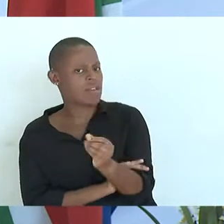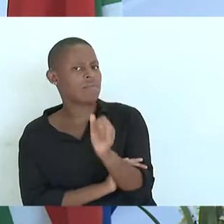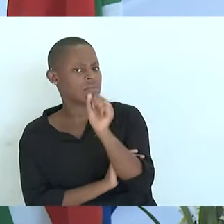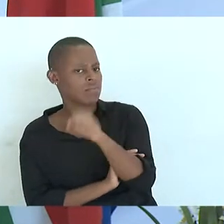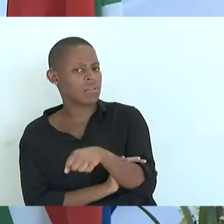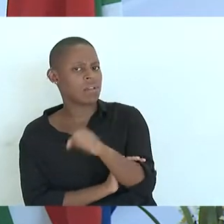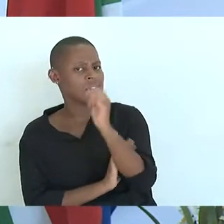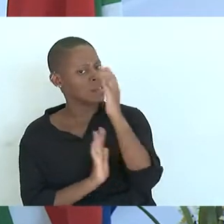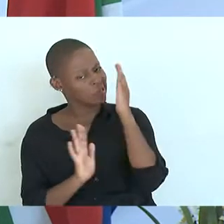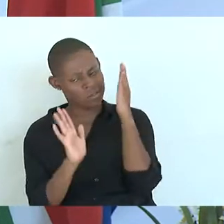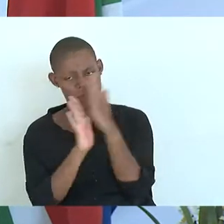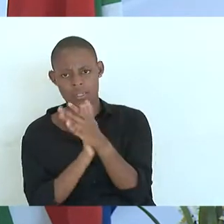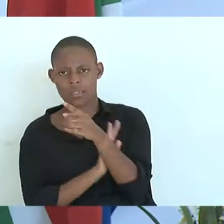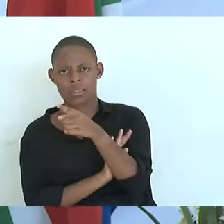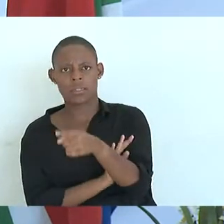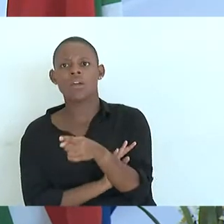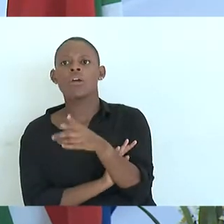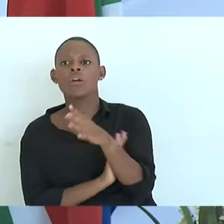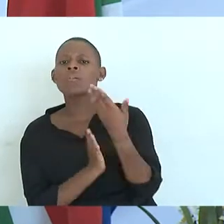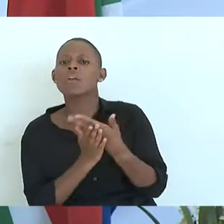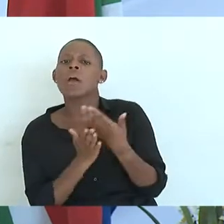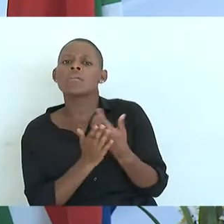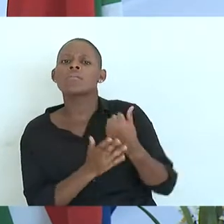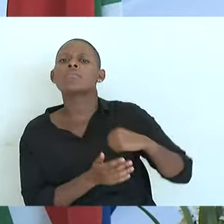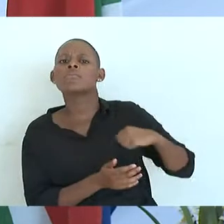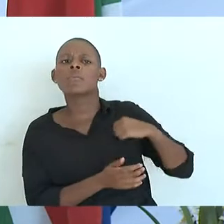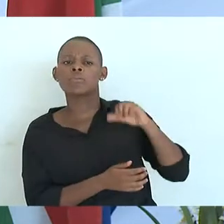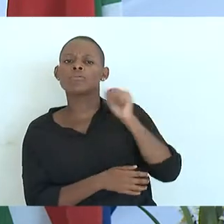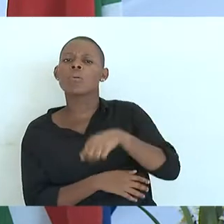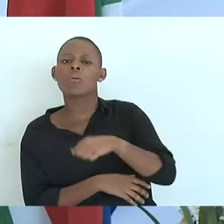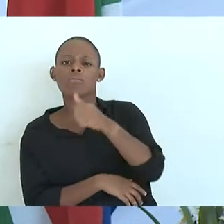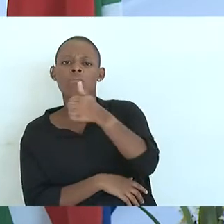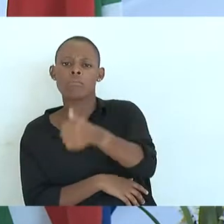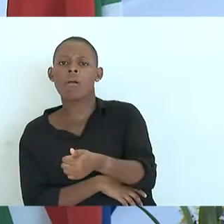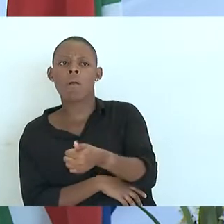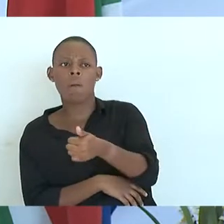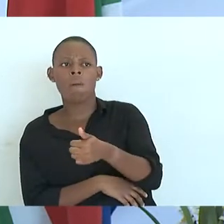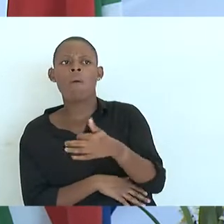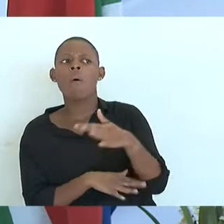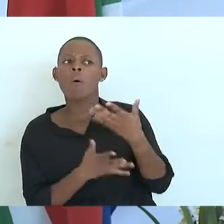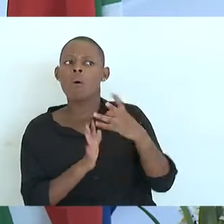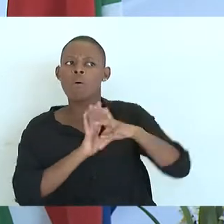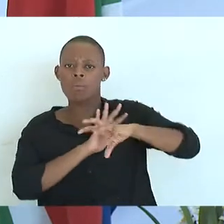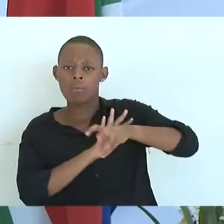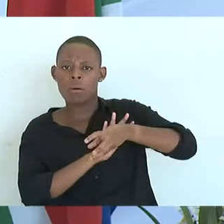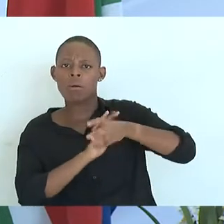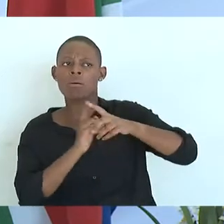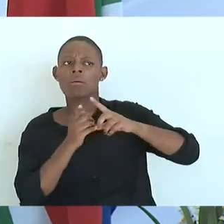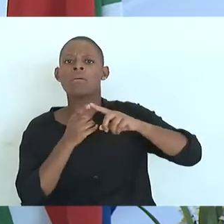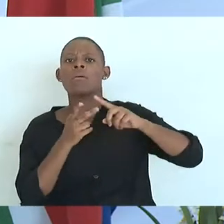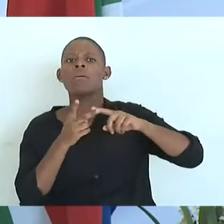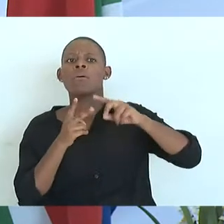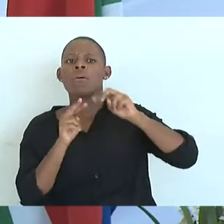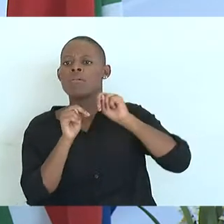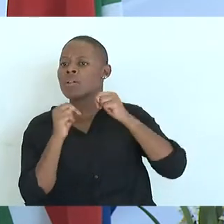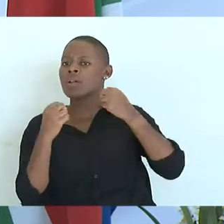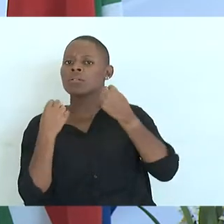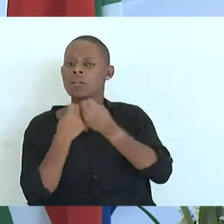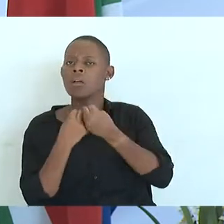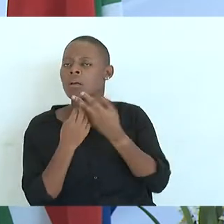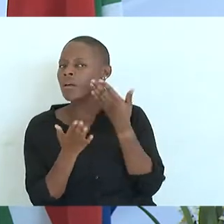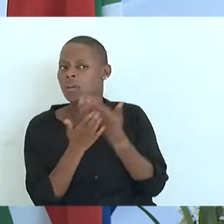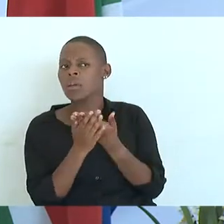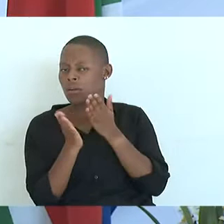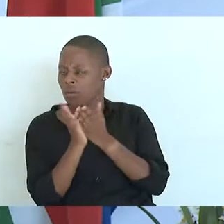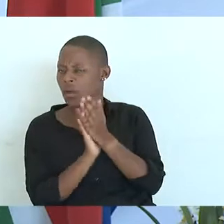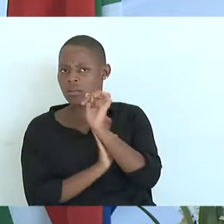Yes, you can speak to the municipality, then the province, then national. You have the right. We